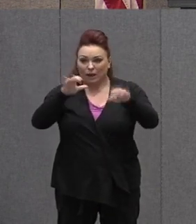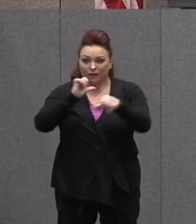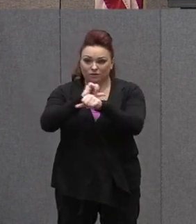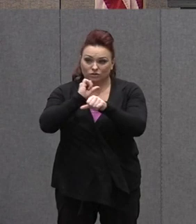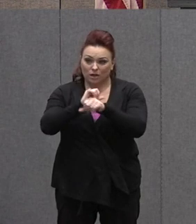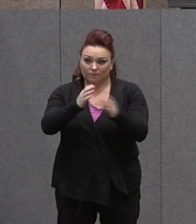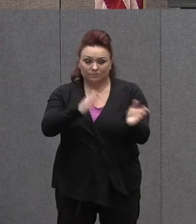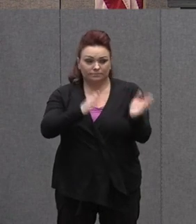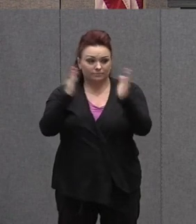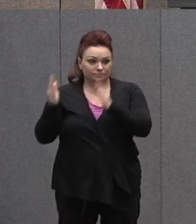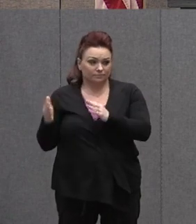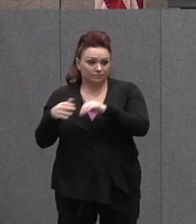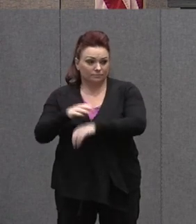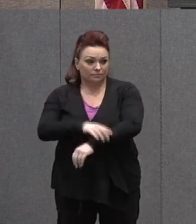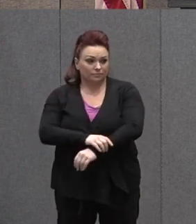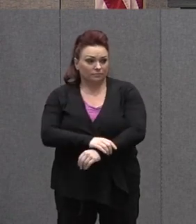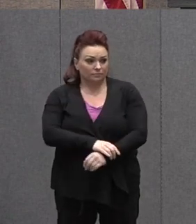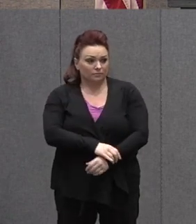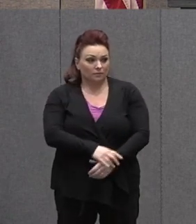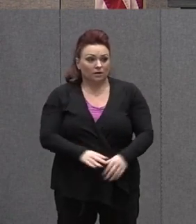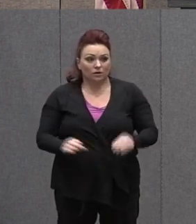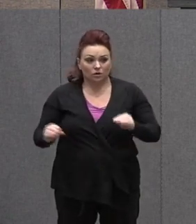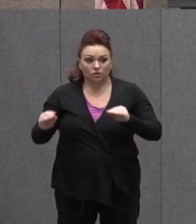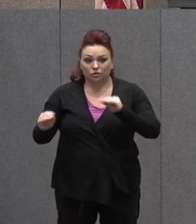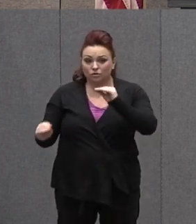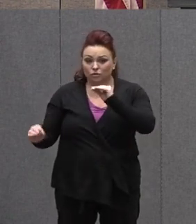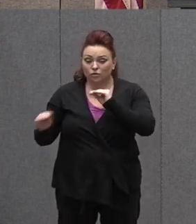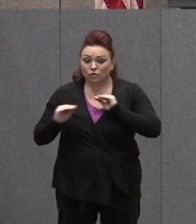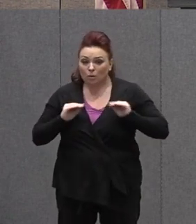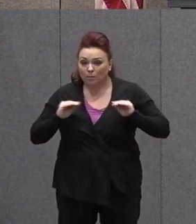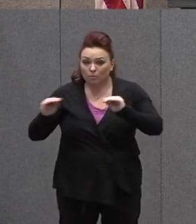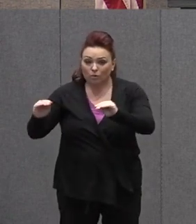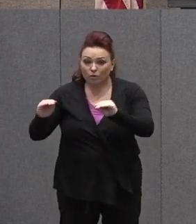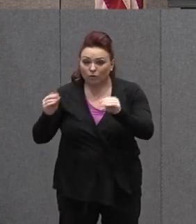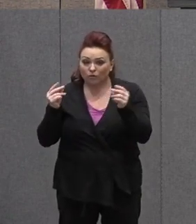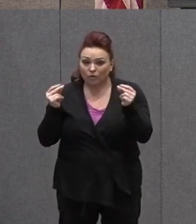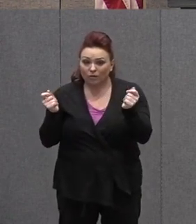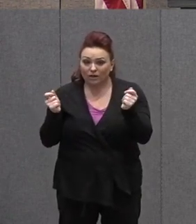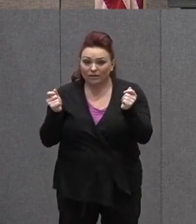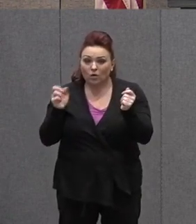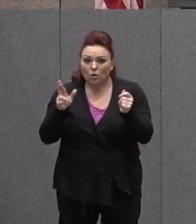one. To move quickly or rush.